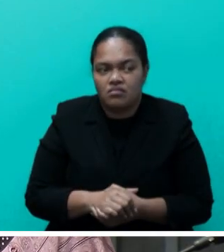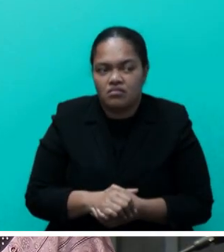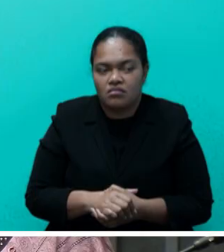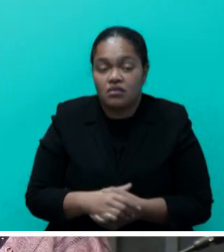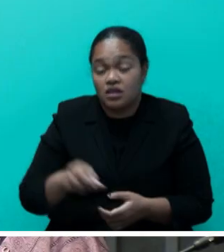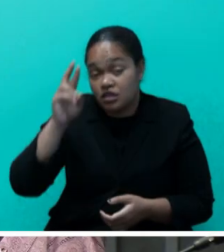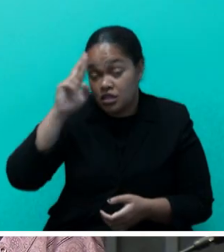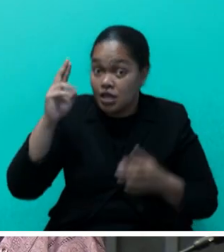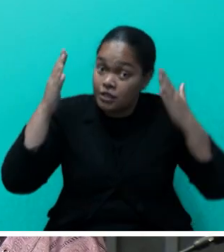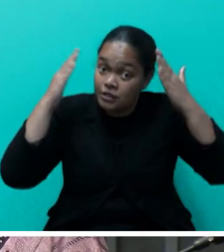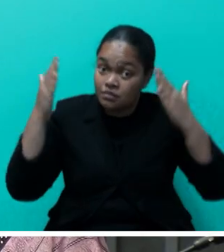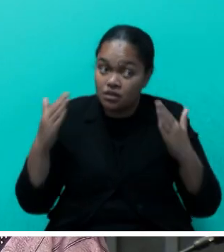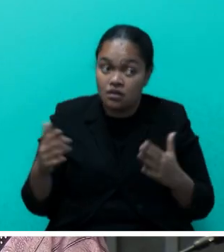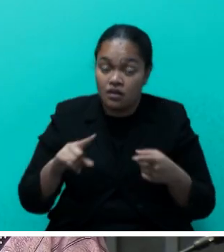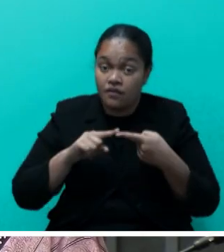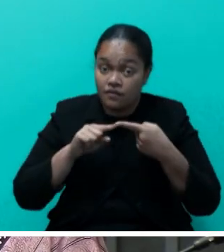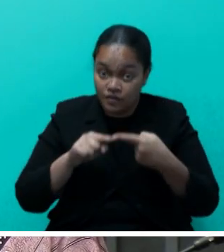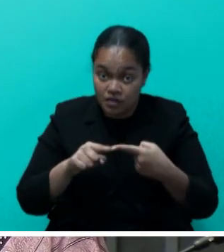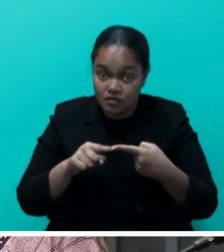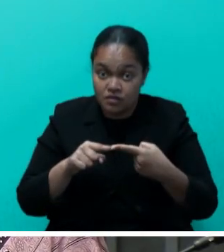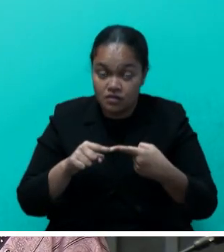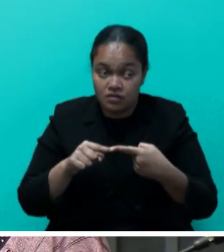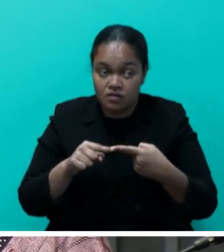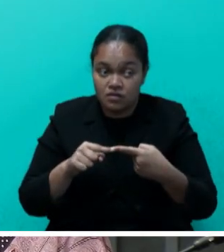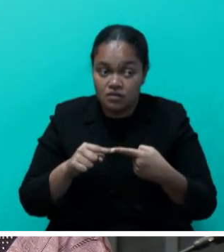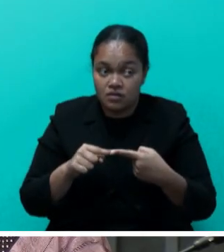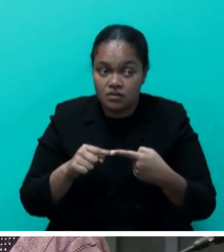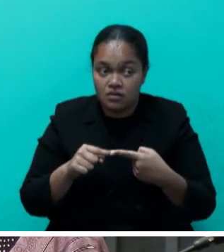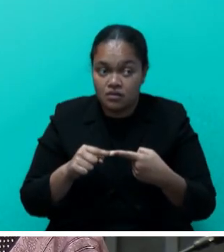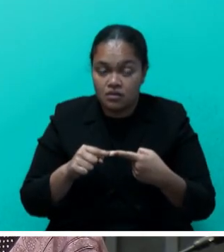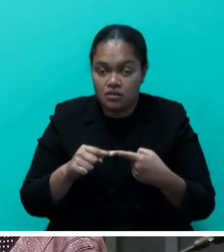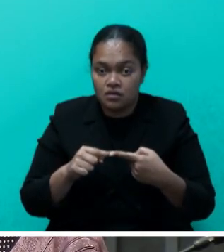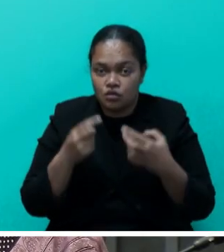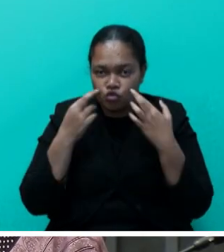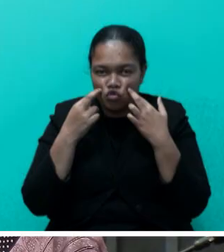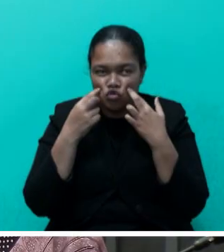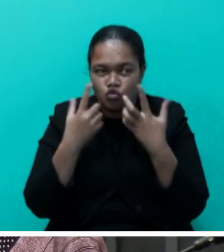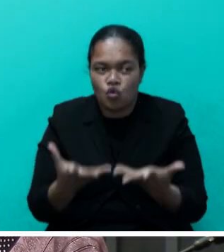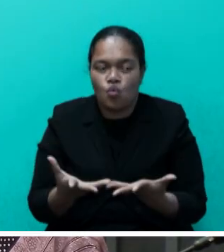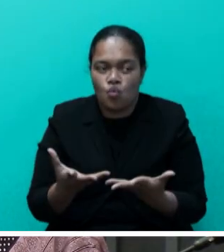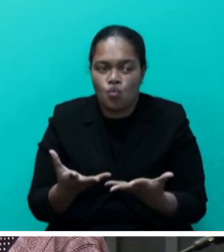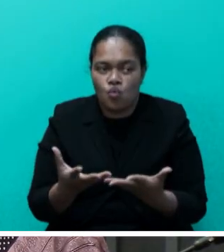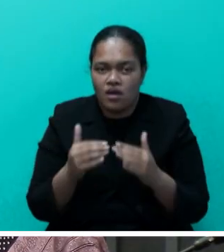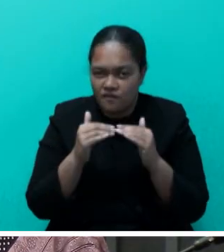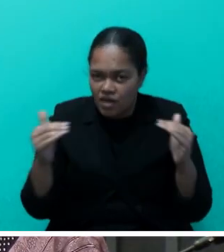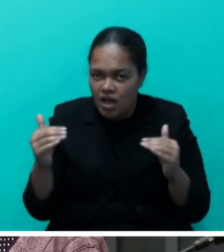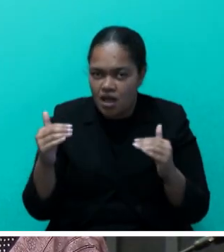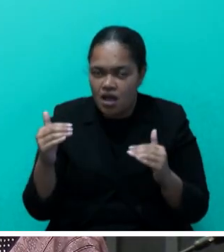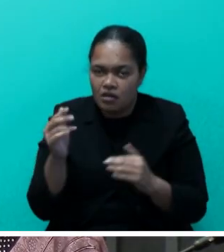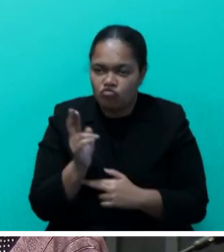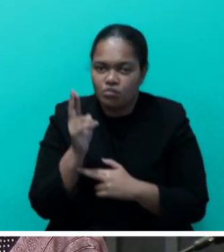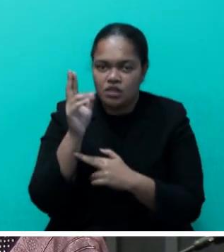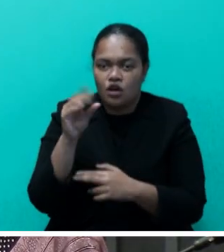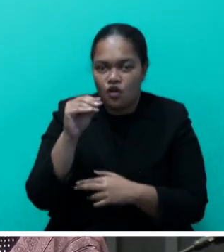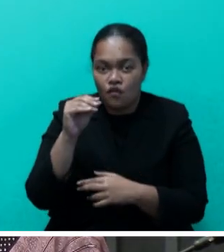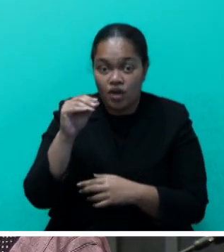Mr. Speaker, sir, first is makes a fair representation of student performances. As